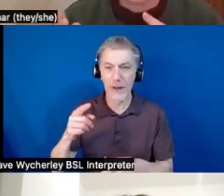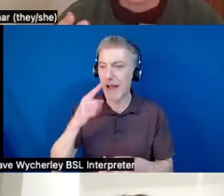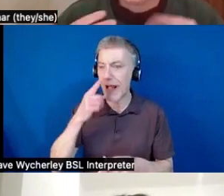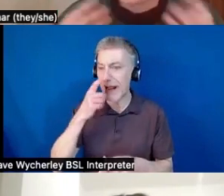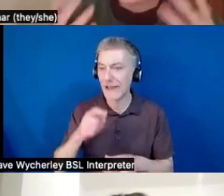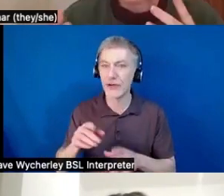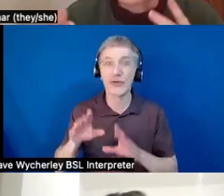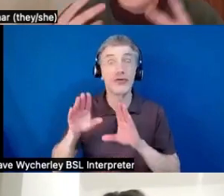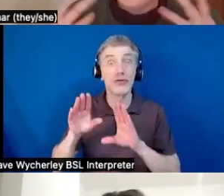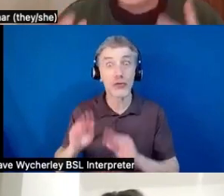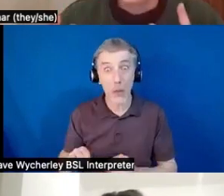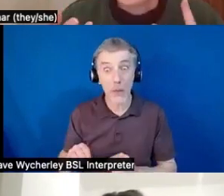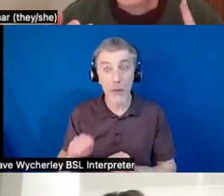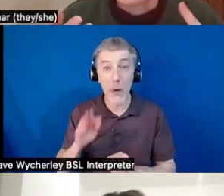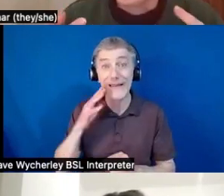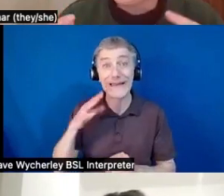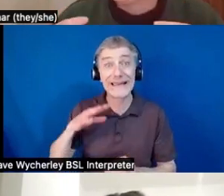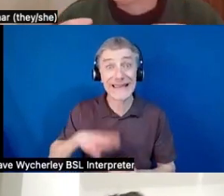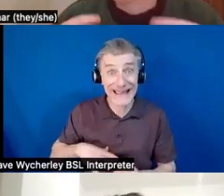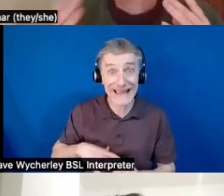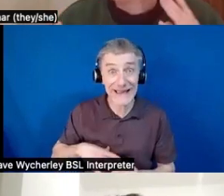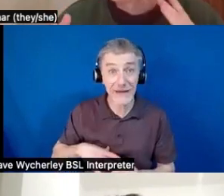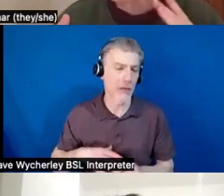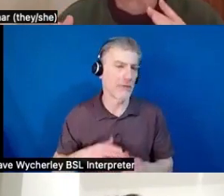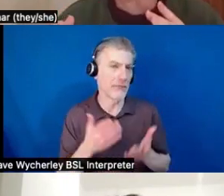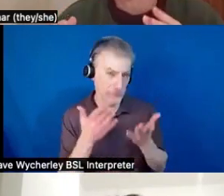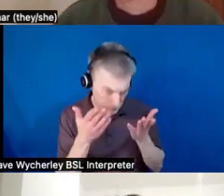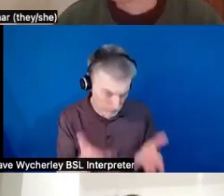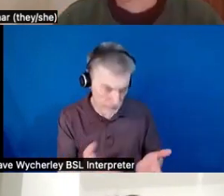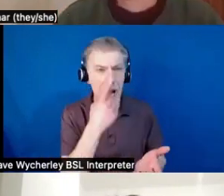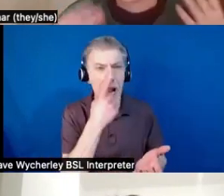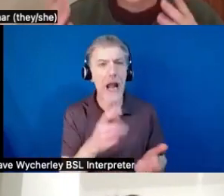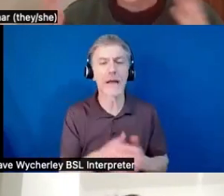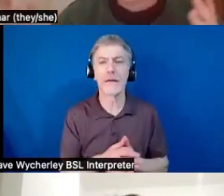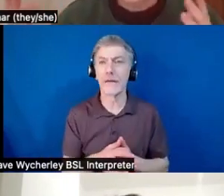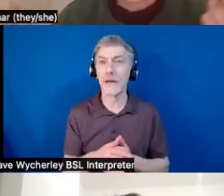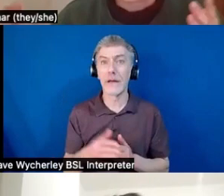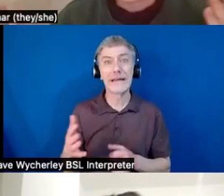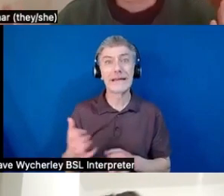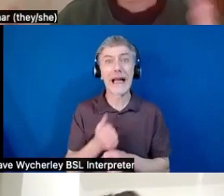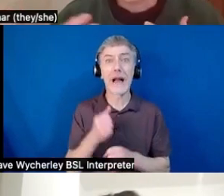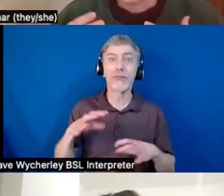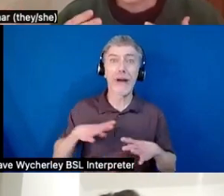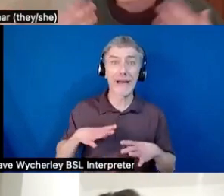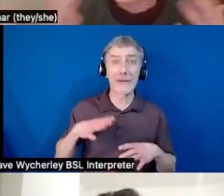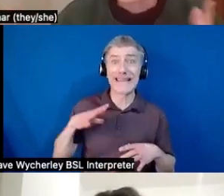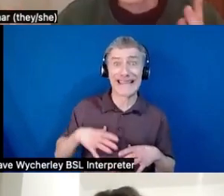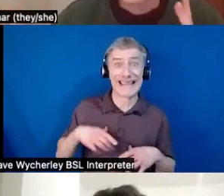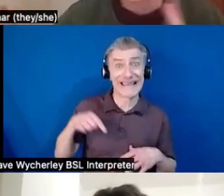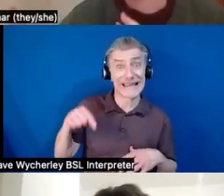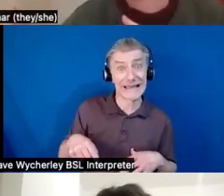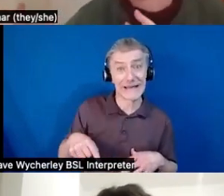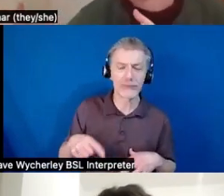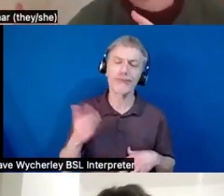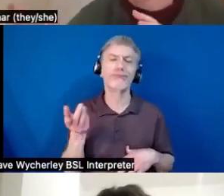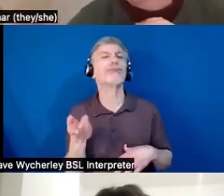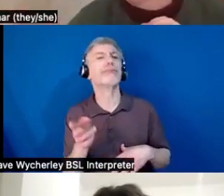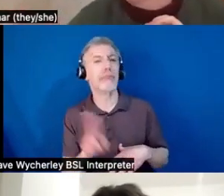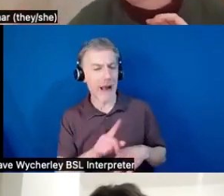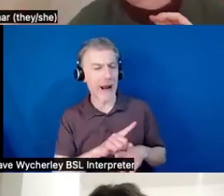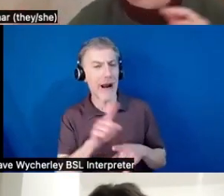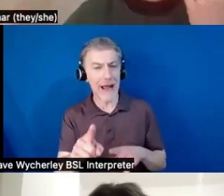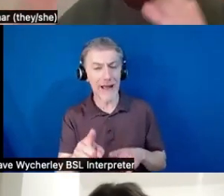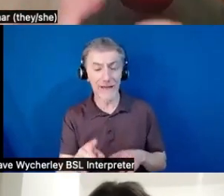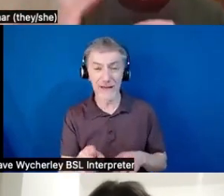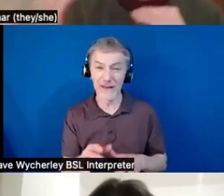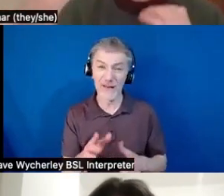stop and take a break when we need to take a break and come back to something, though it can oftentimes be like frustrating. If